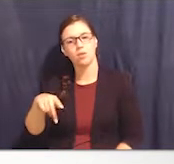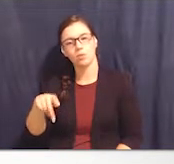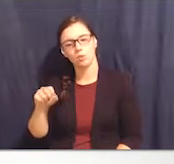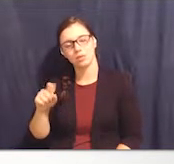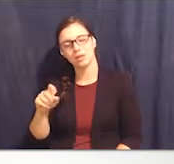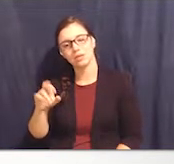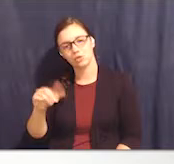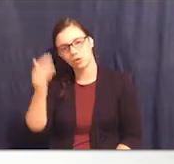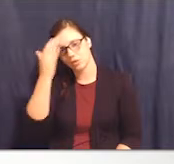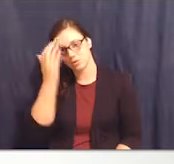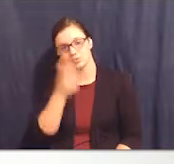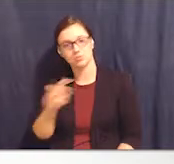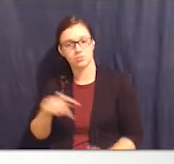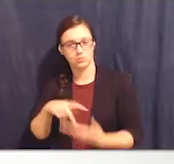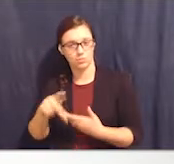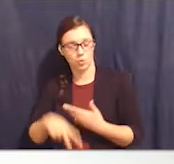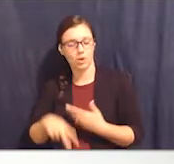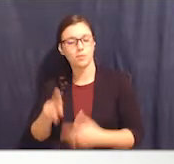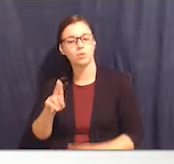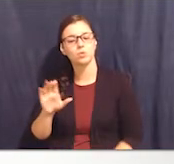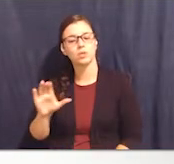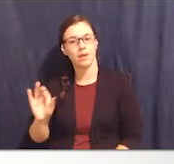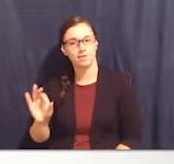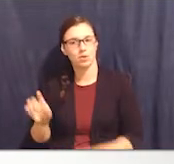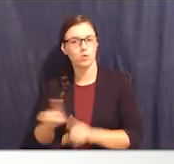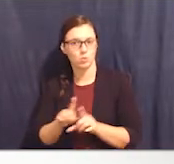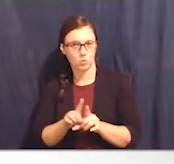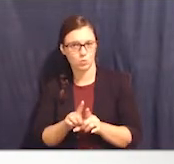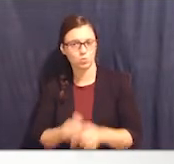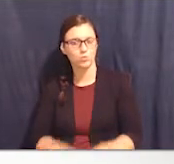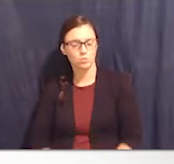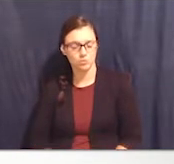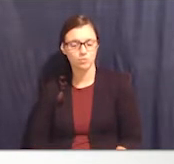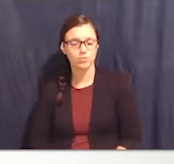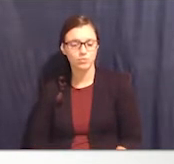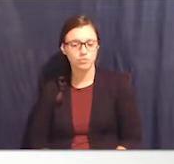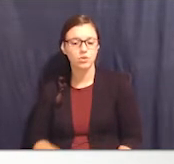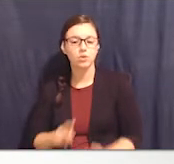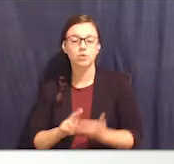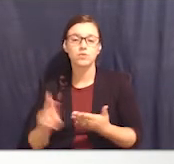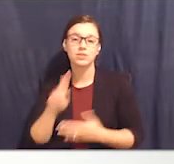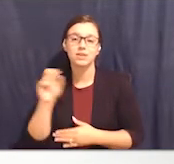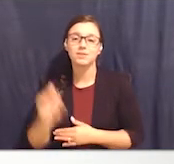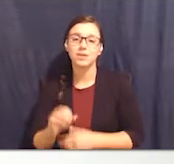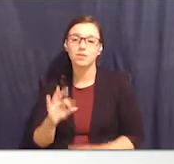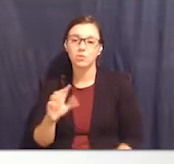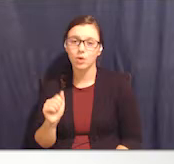North would be Coconut Creek. Am I right, Iris? North would be, is Coconut,